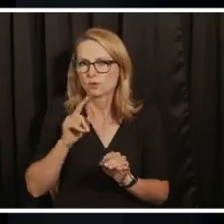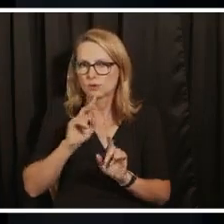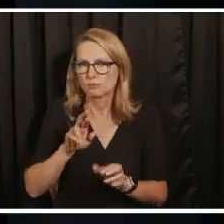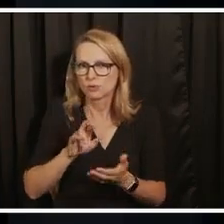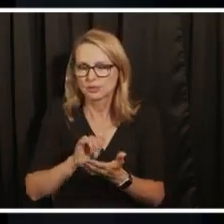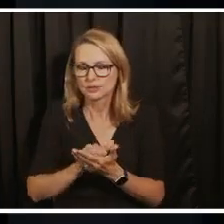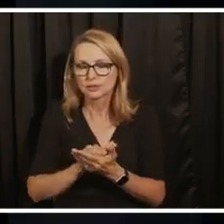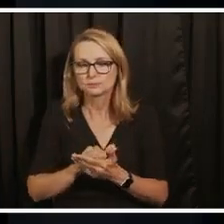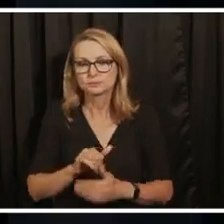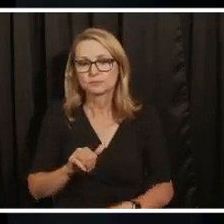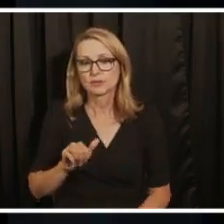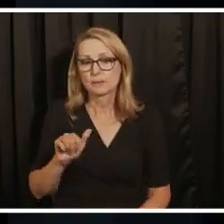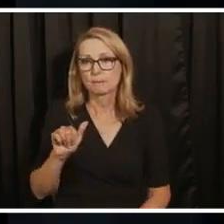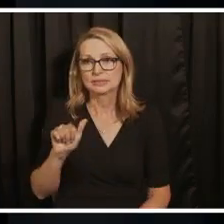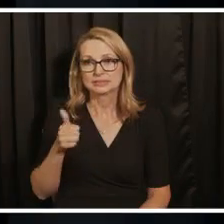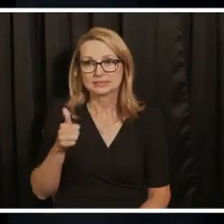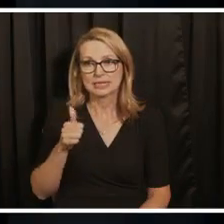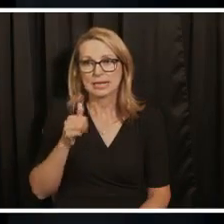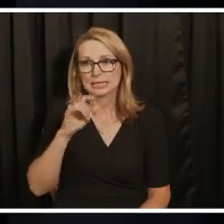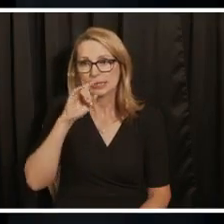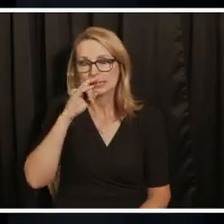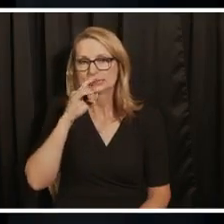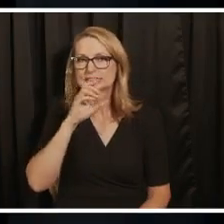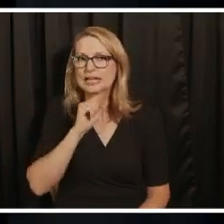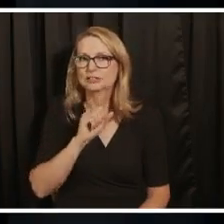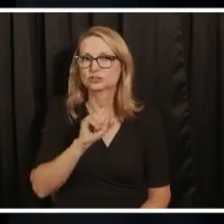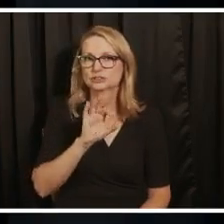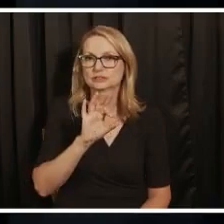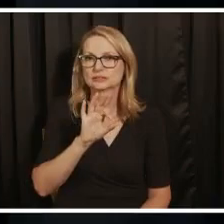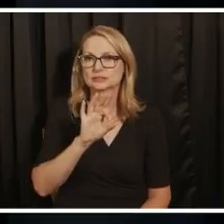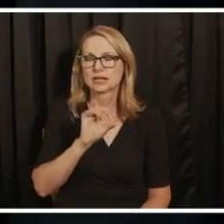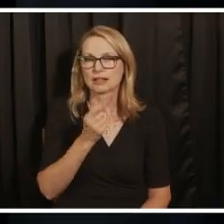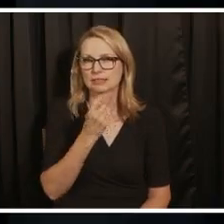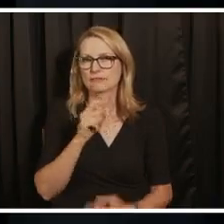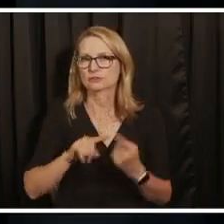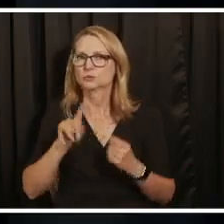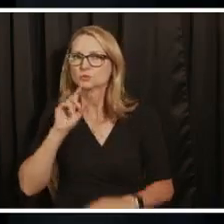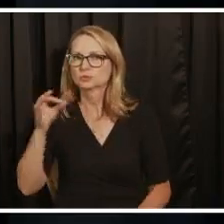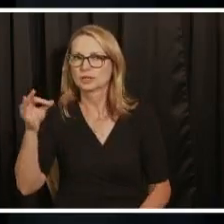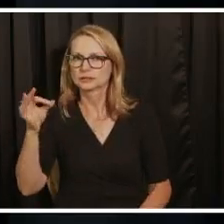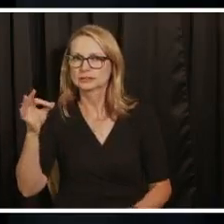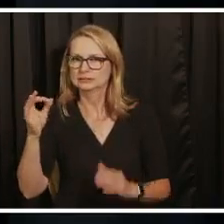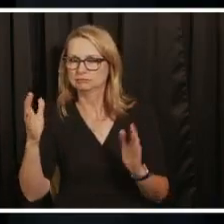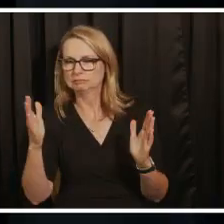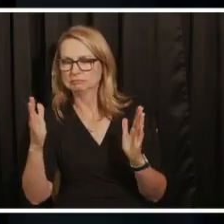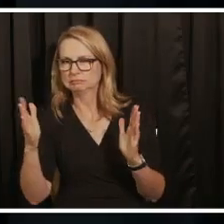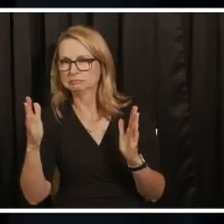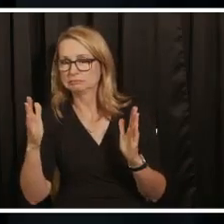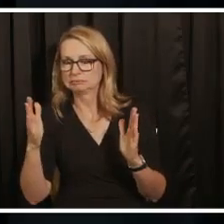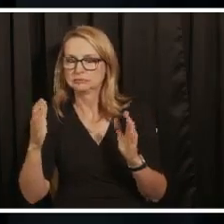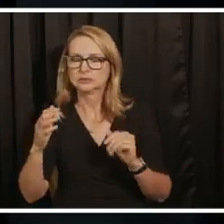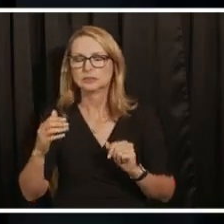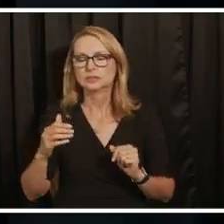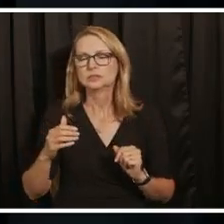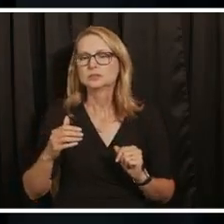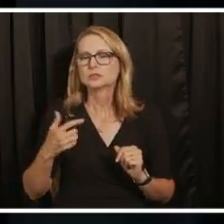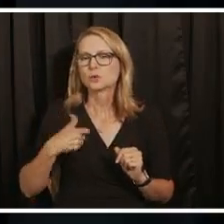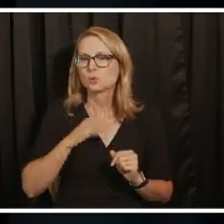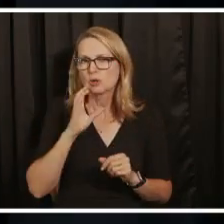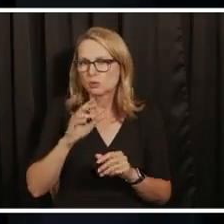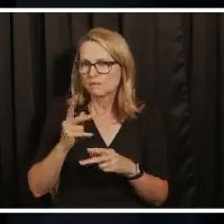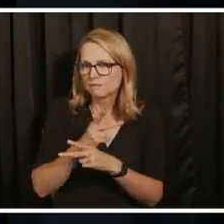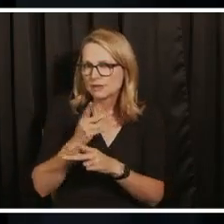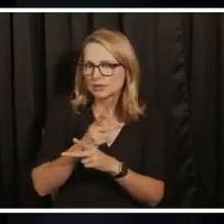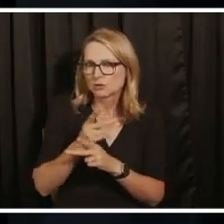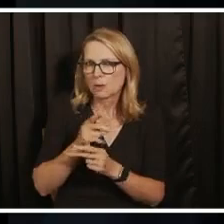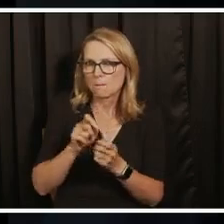are 11 and 19, so that would include some folks that might not be kids, 18, 19. But we're going to work on parsing that down and try to